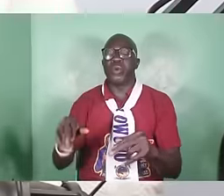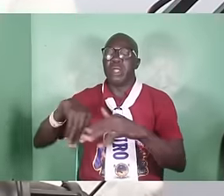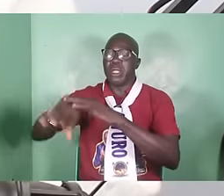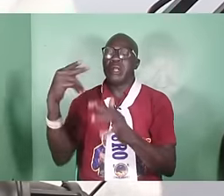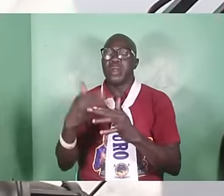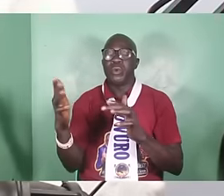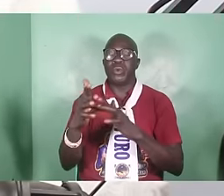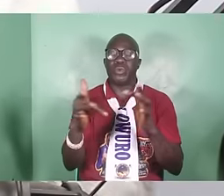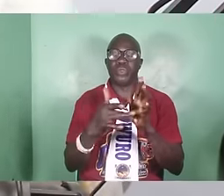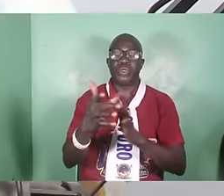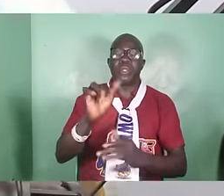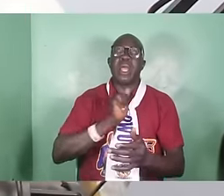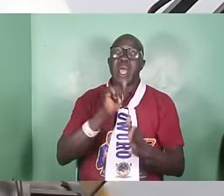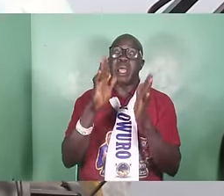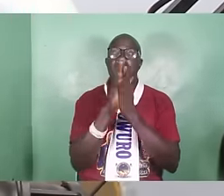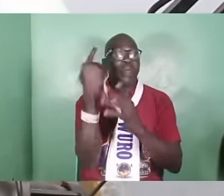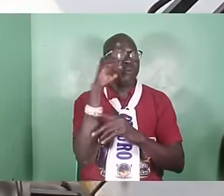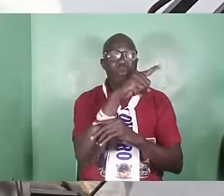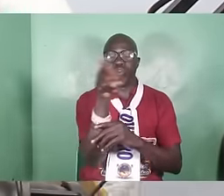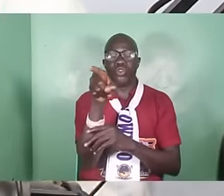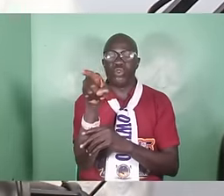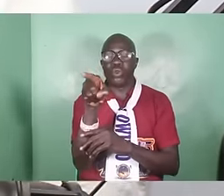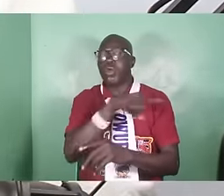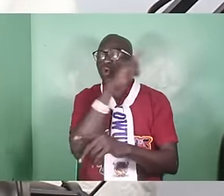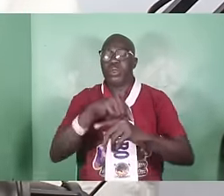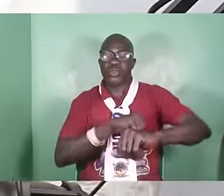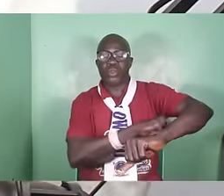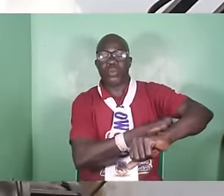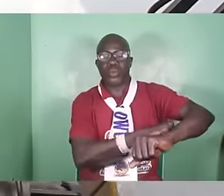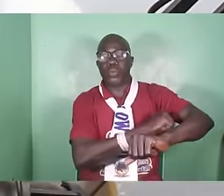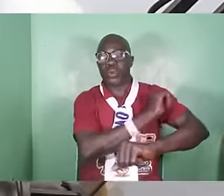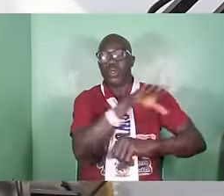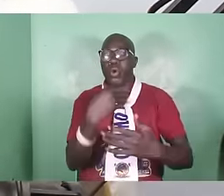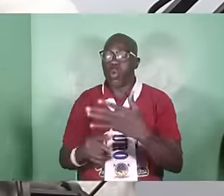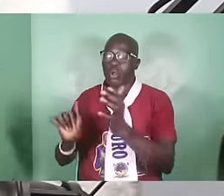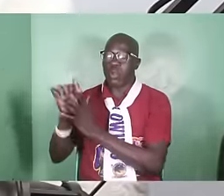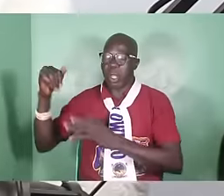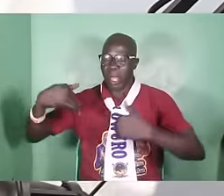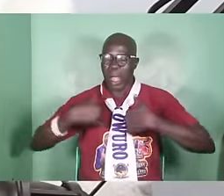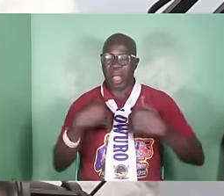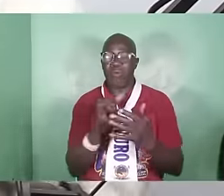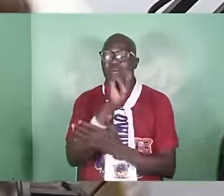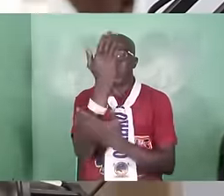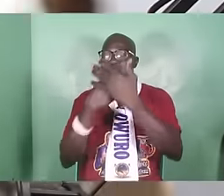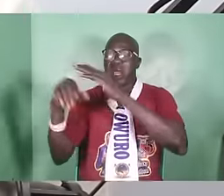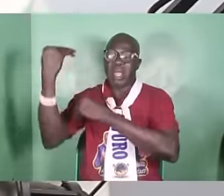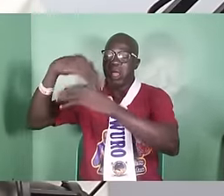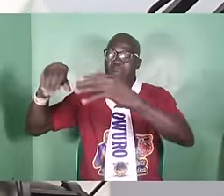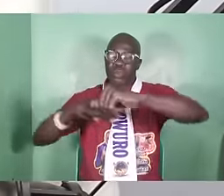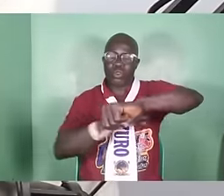bony can louse in the name of Jesus. Badua for you. I pray for you. But in support. As at well, you to only with what you can